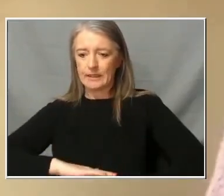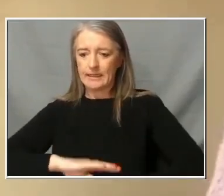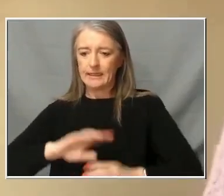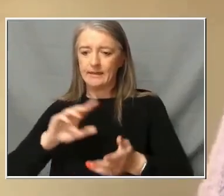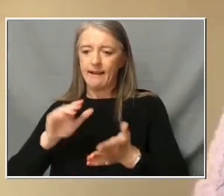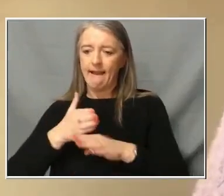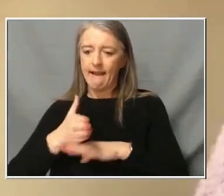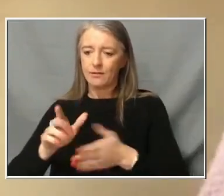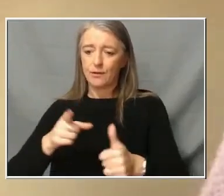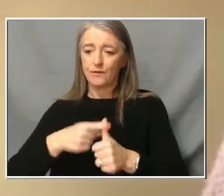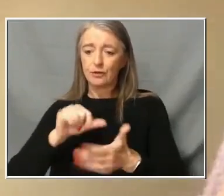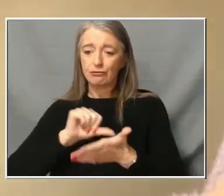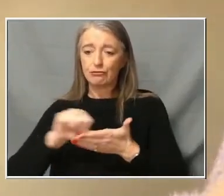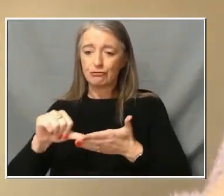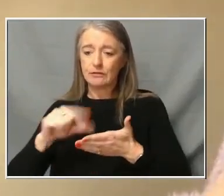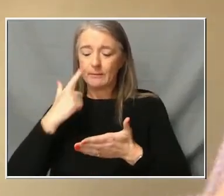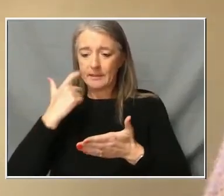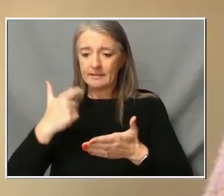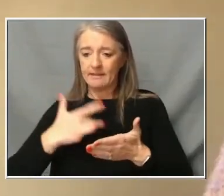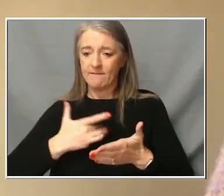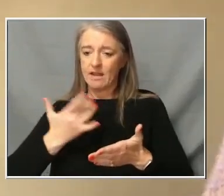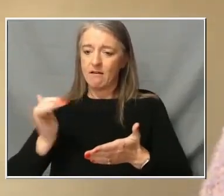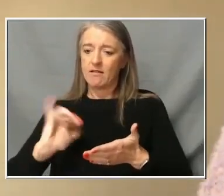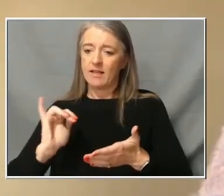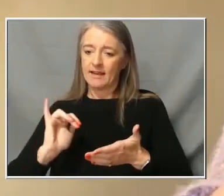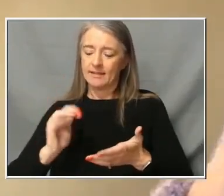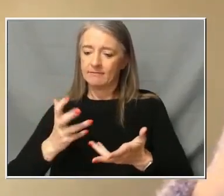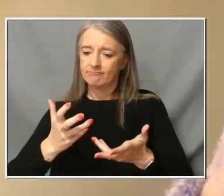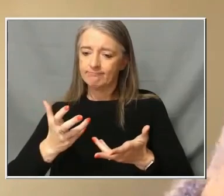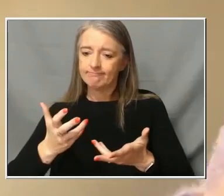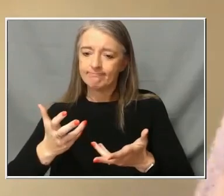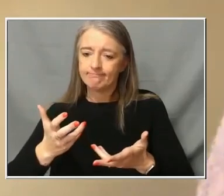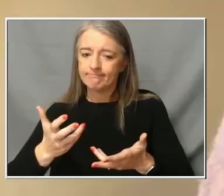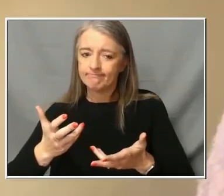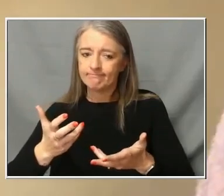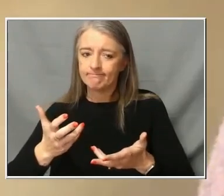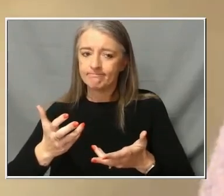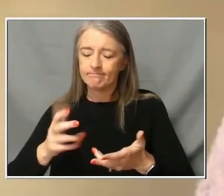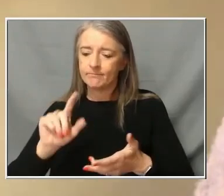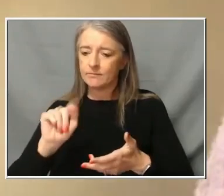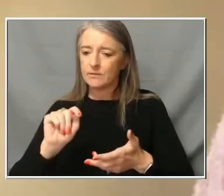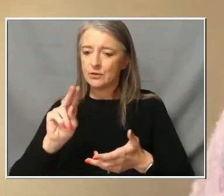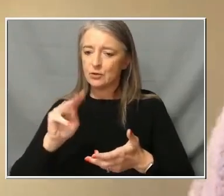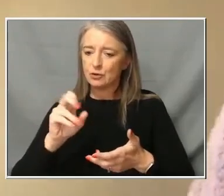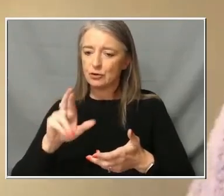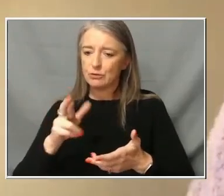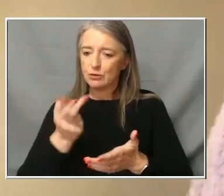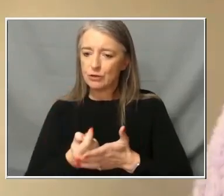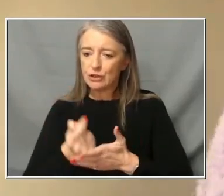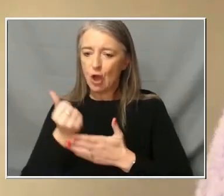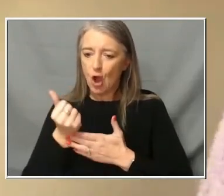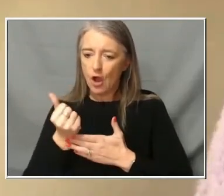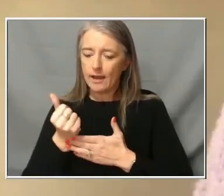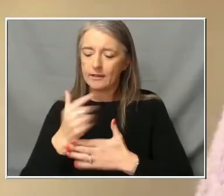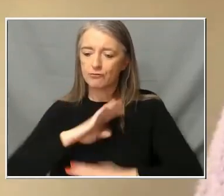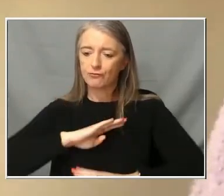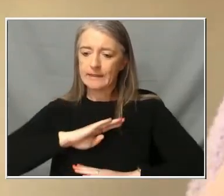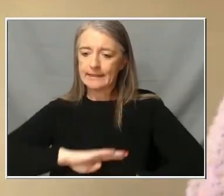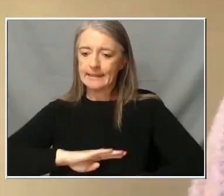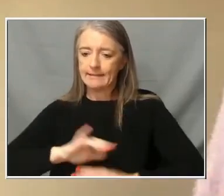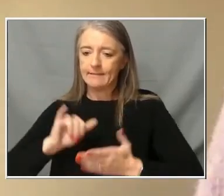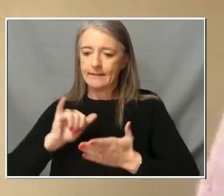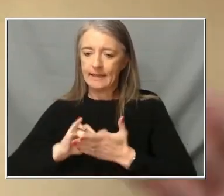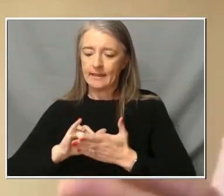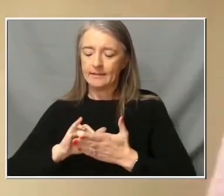first surgery just because I felt like, you know, the tumor was gone, and I was relieved that, you